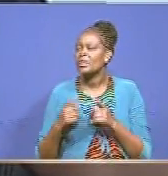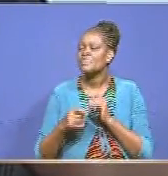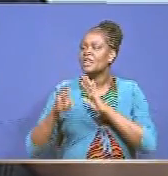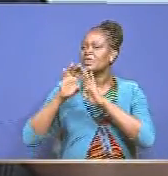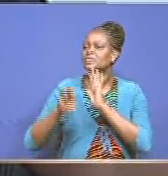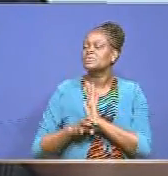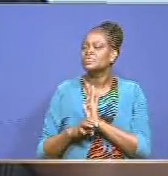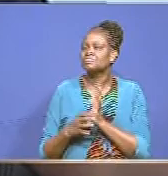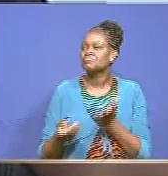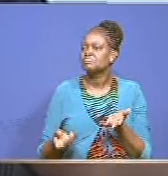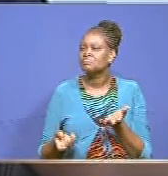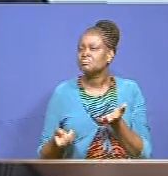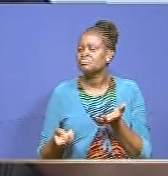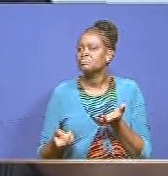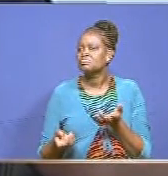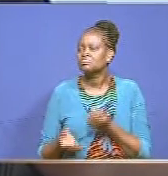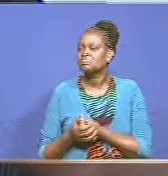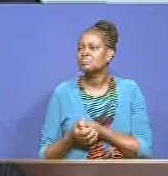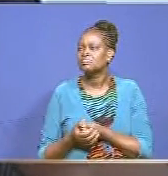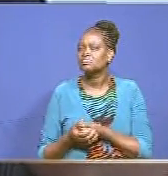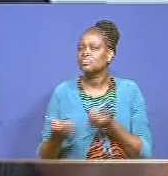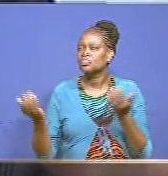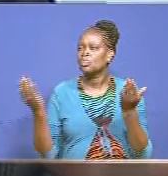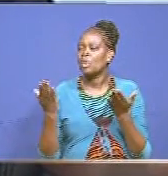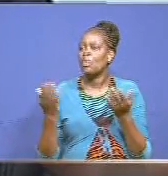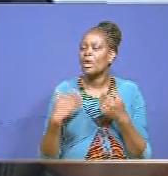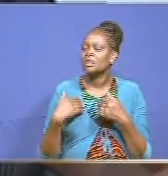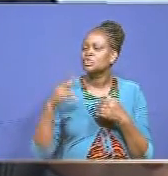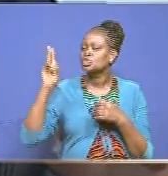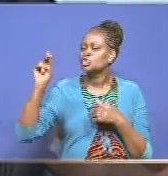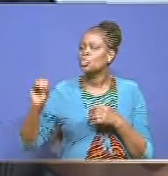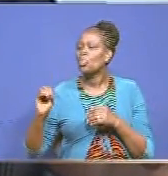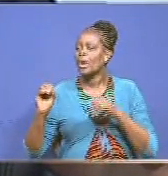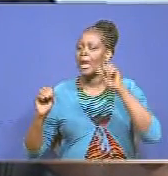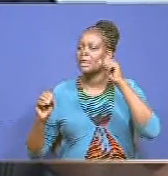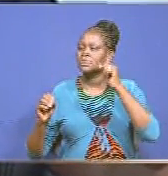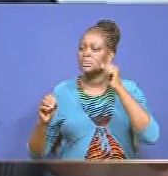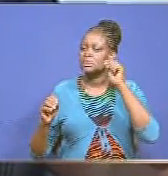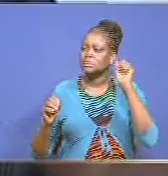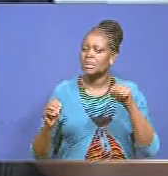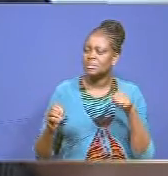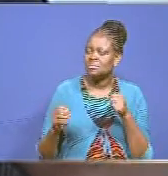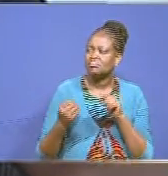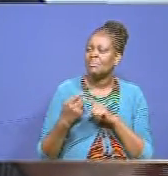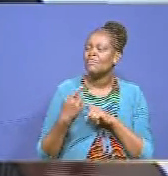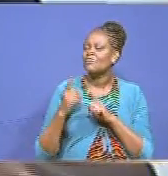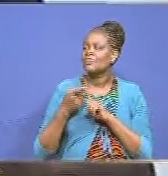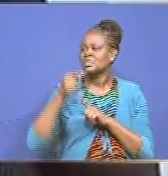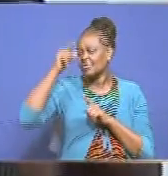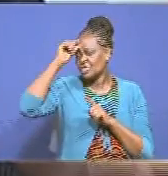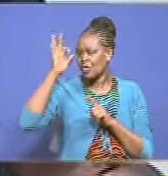constitution where we had no and yes. Initially, in the first government of